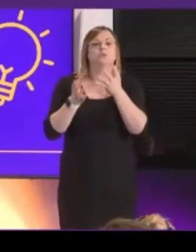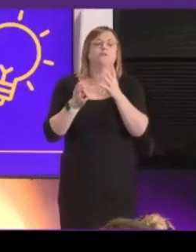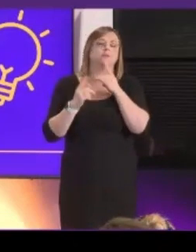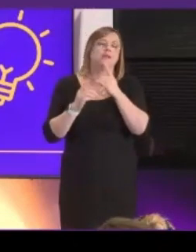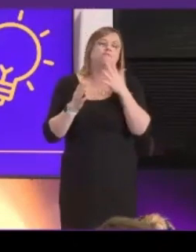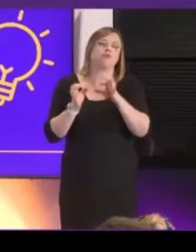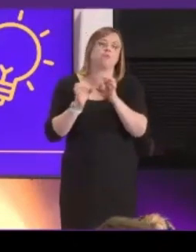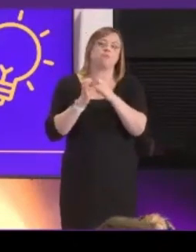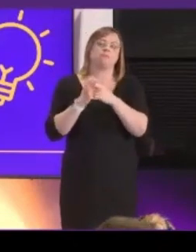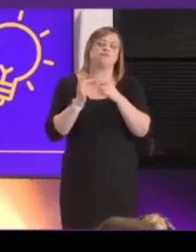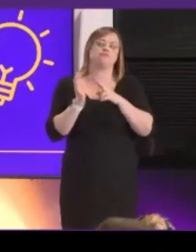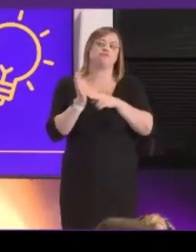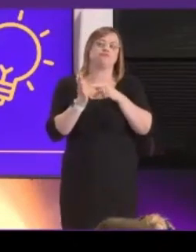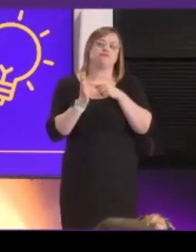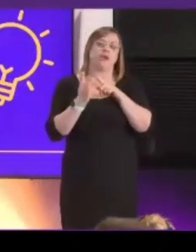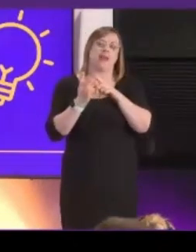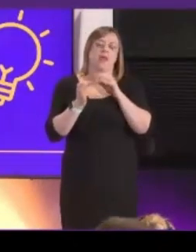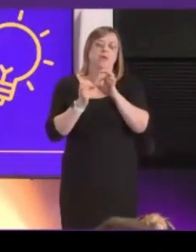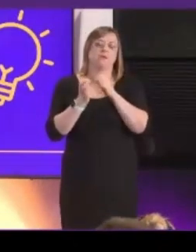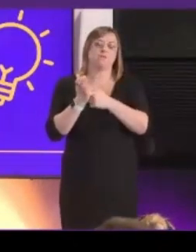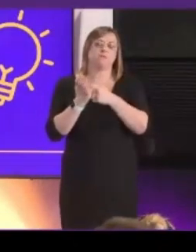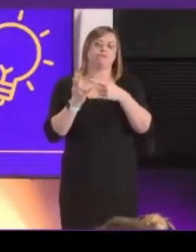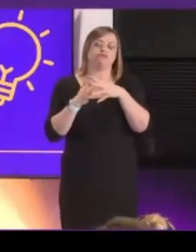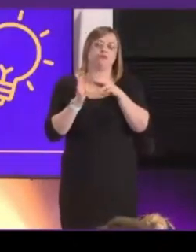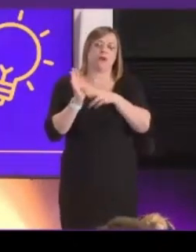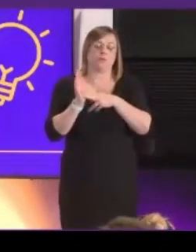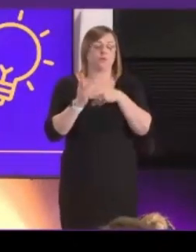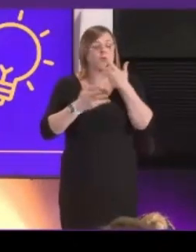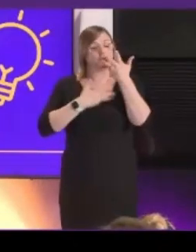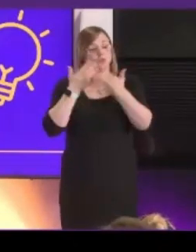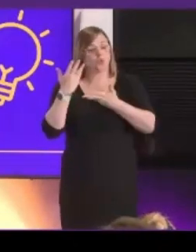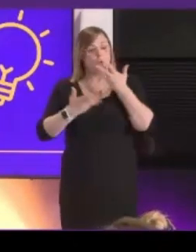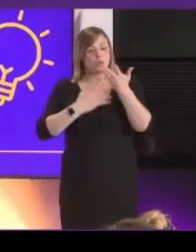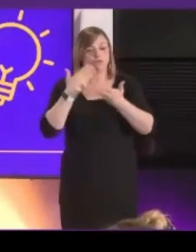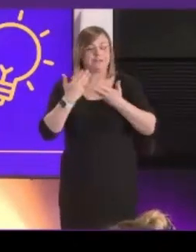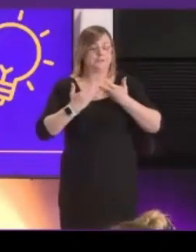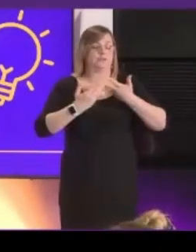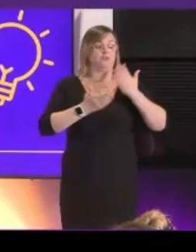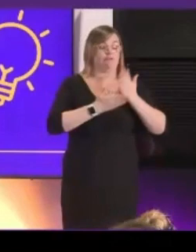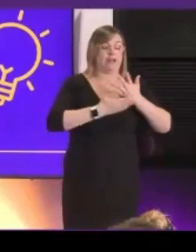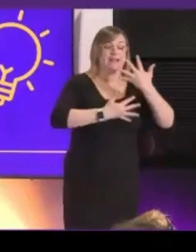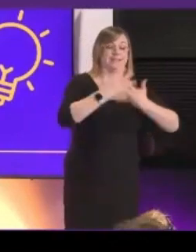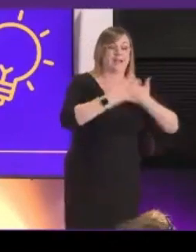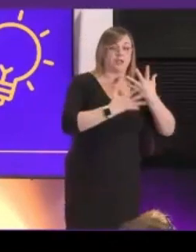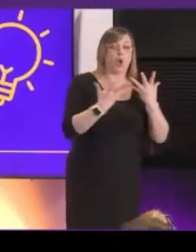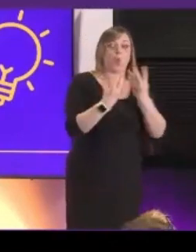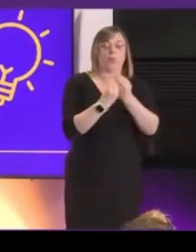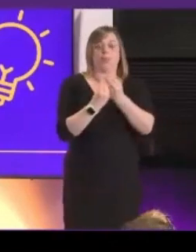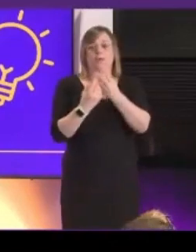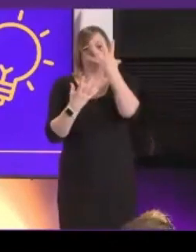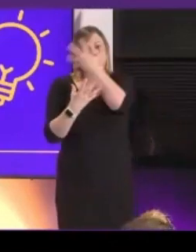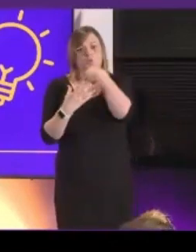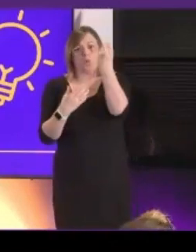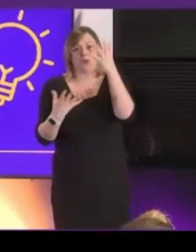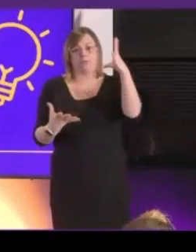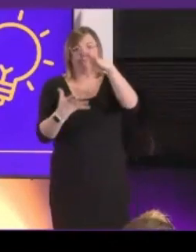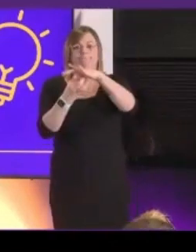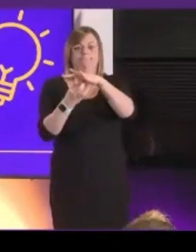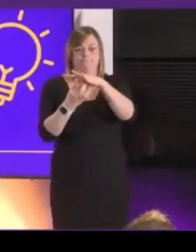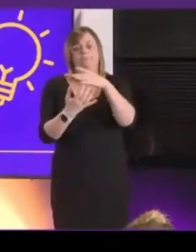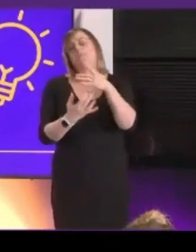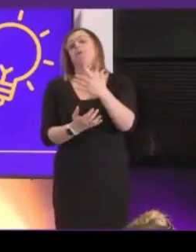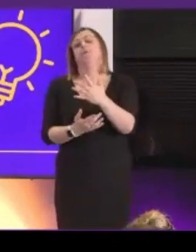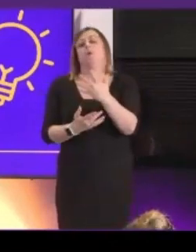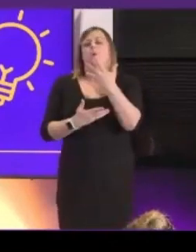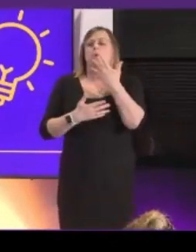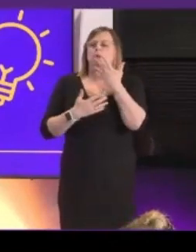Brown, you know, stories are simply data with a soul. And again, some fantastic stories through the